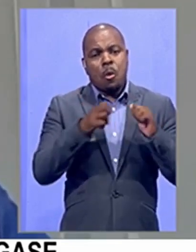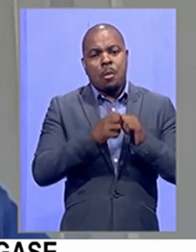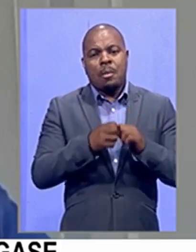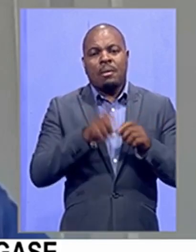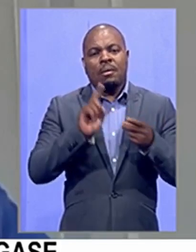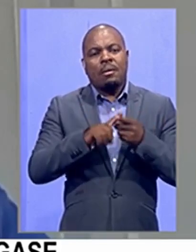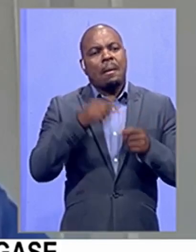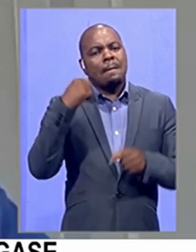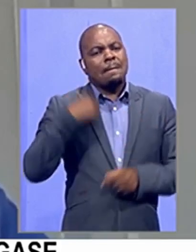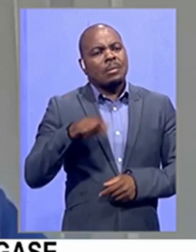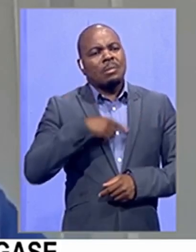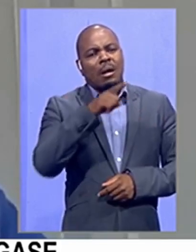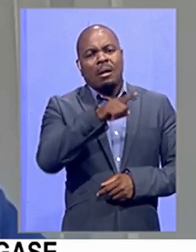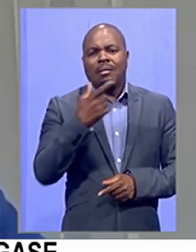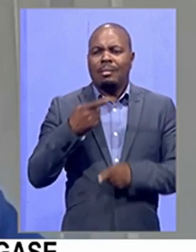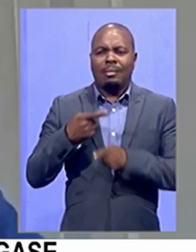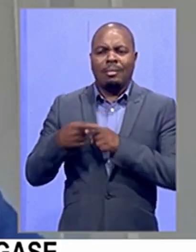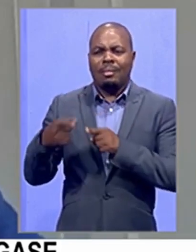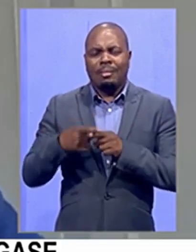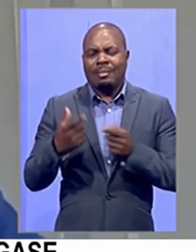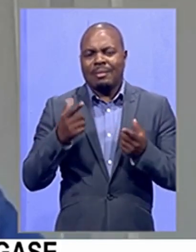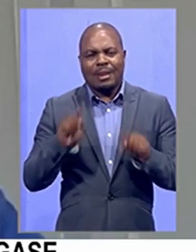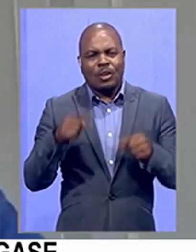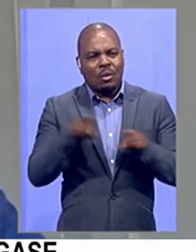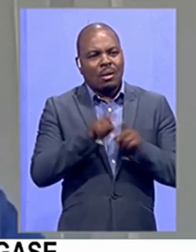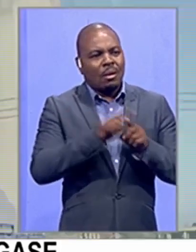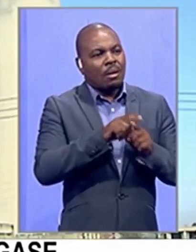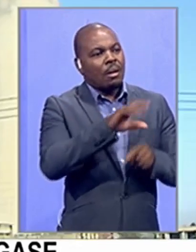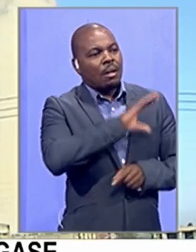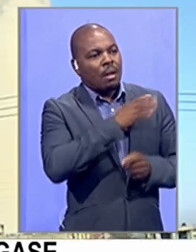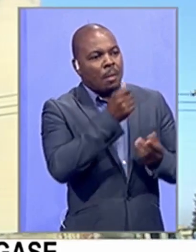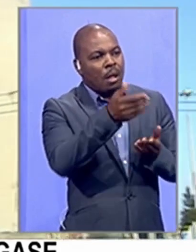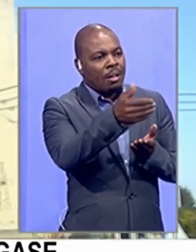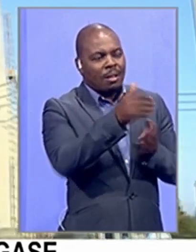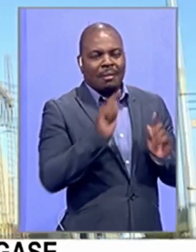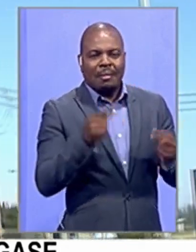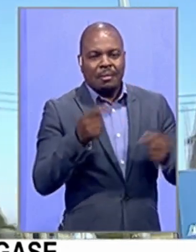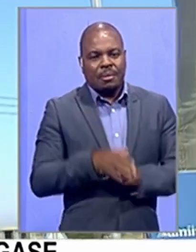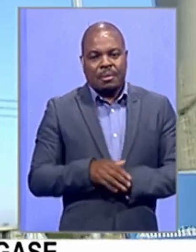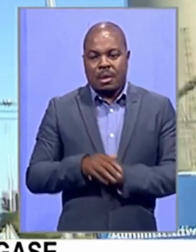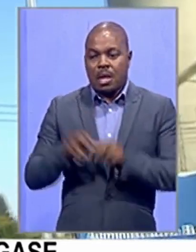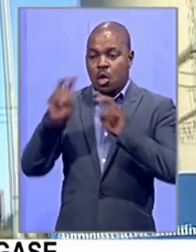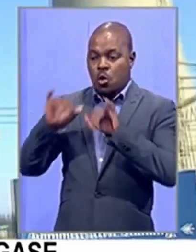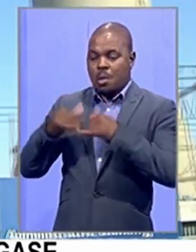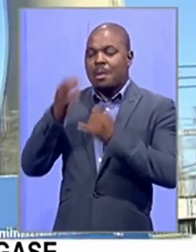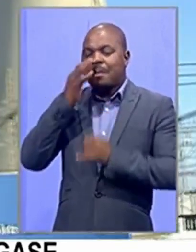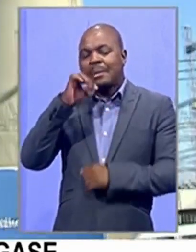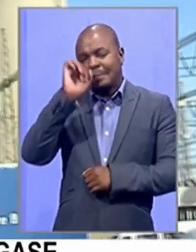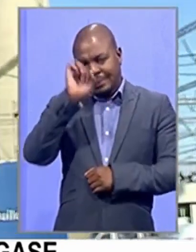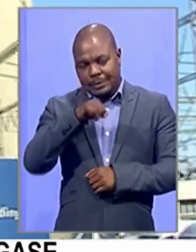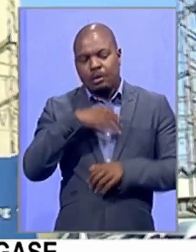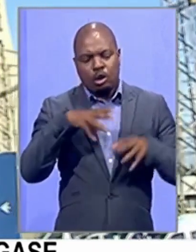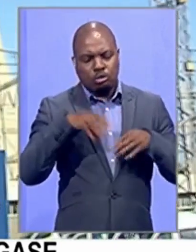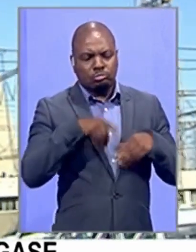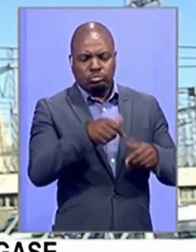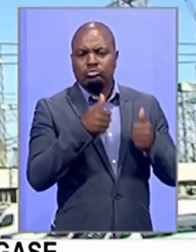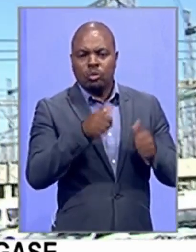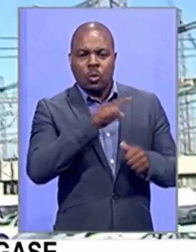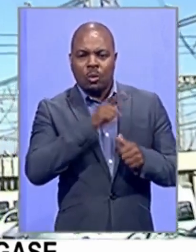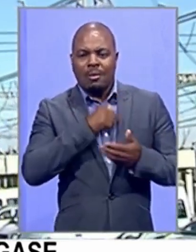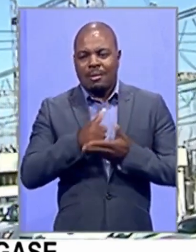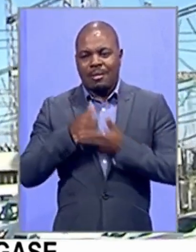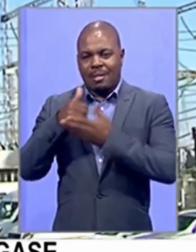debt because the municipalities will not be able to collect money from their customers. Go le bjalo, Eskom e re e amogela sephetho se ka ge se tla